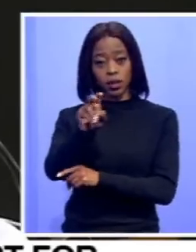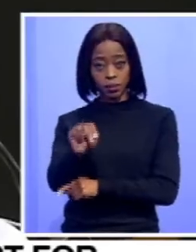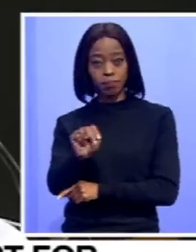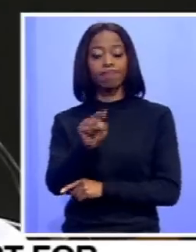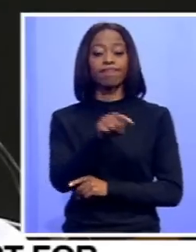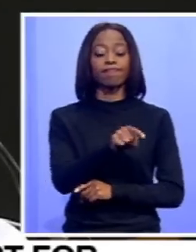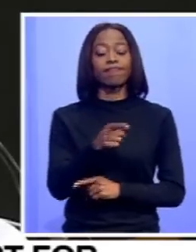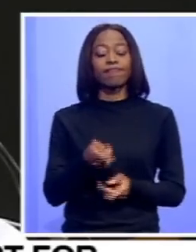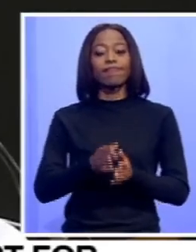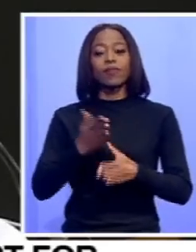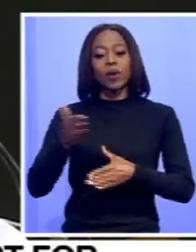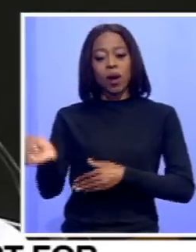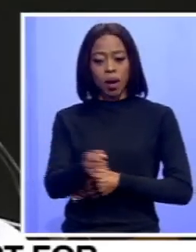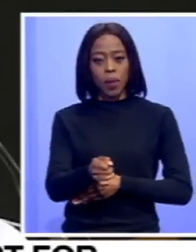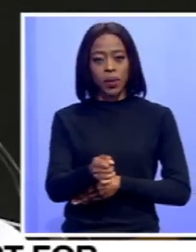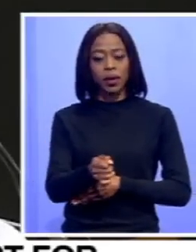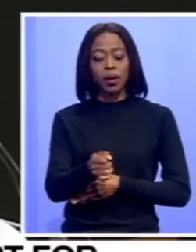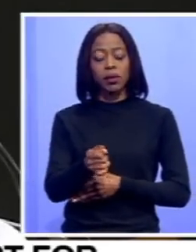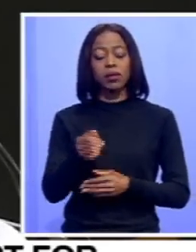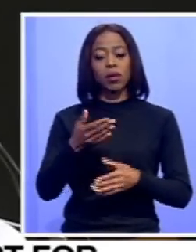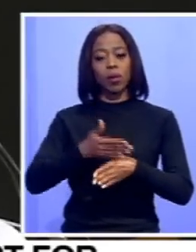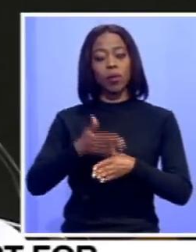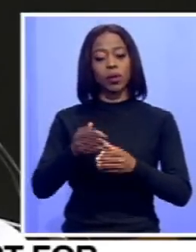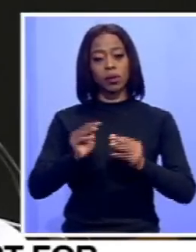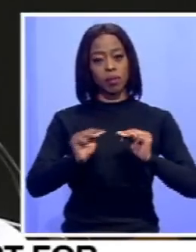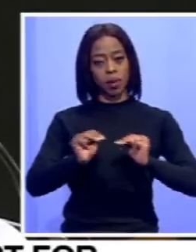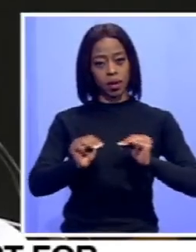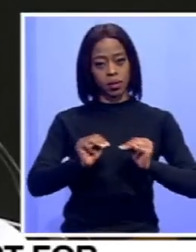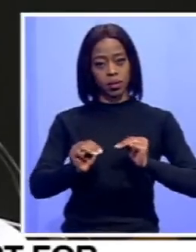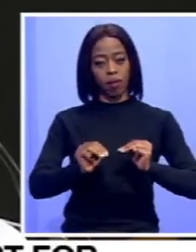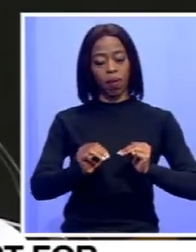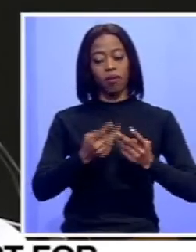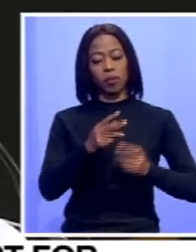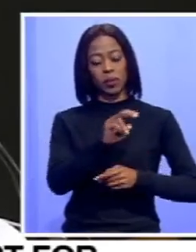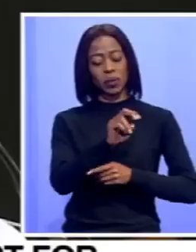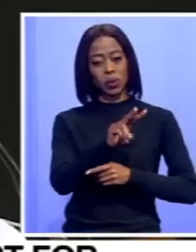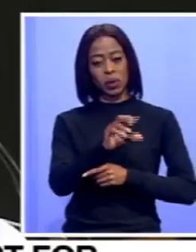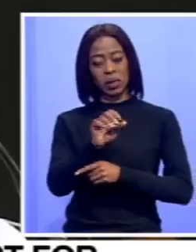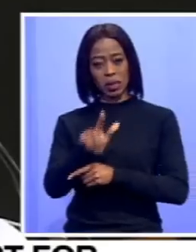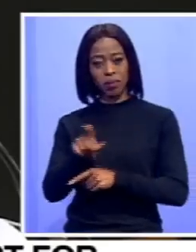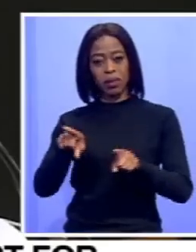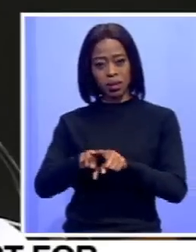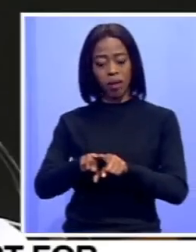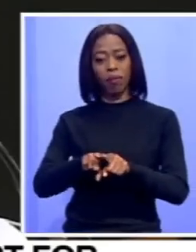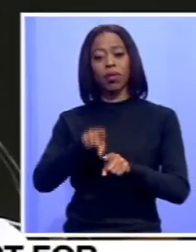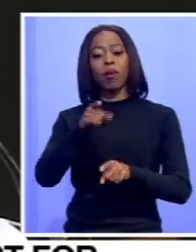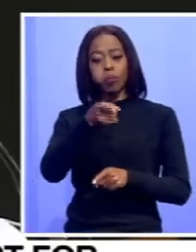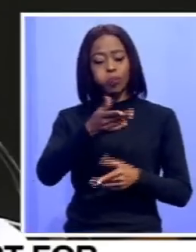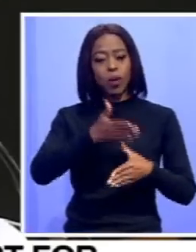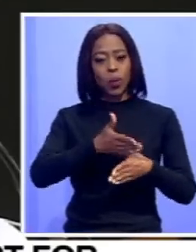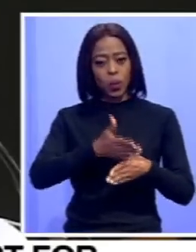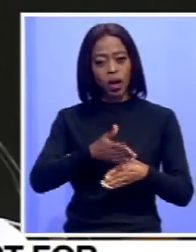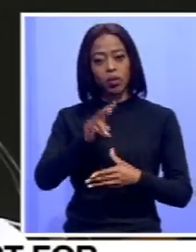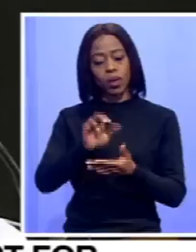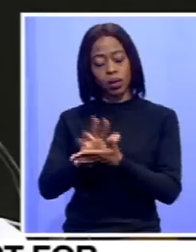as the operational manager at Memorial Park Fourway since 2007 and was at work on Saturday, 14 August